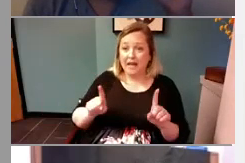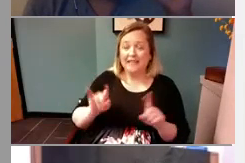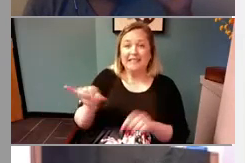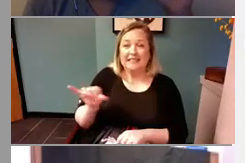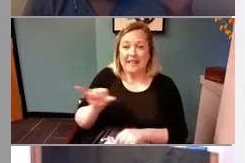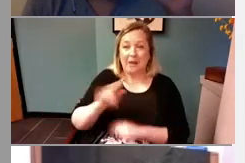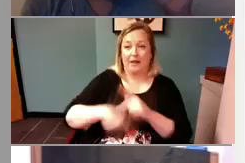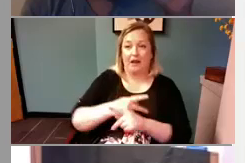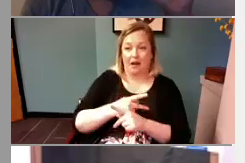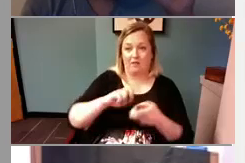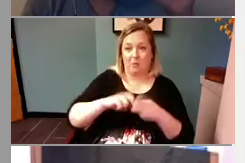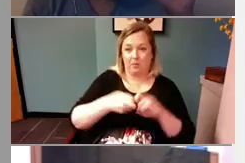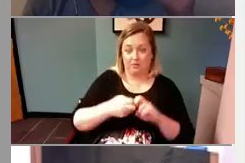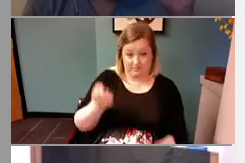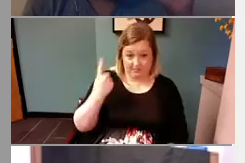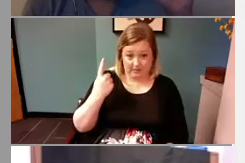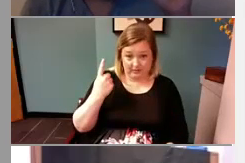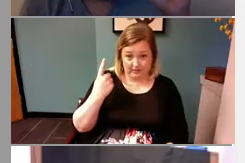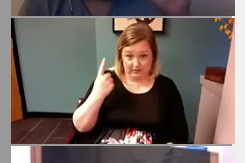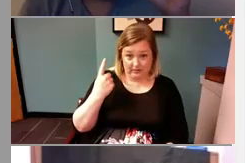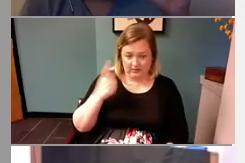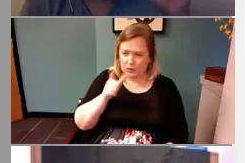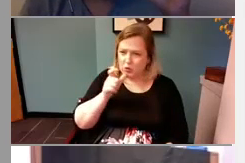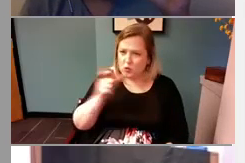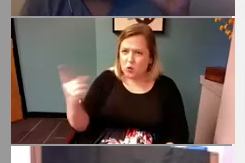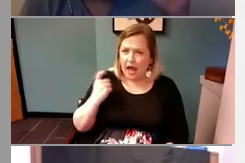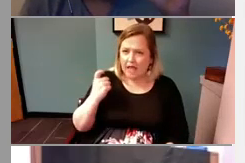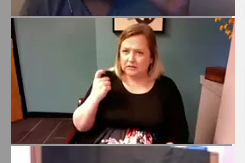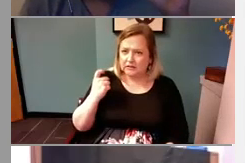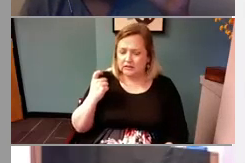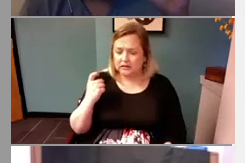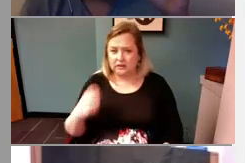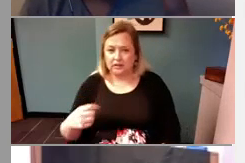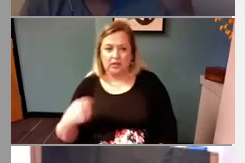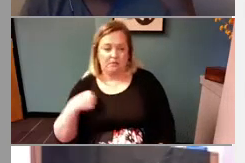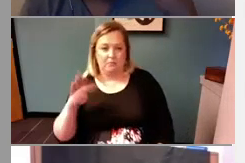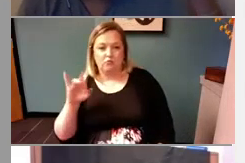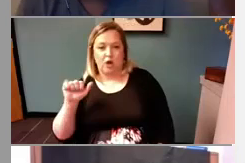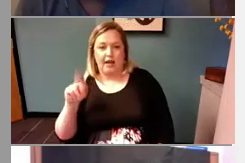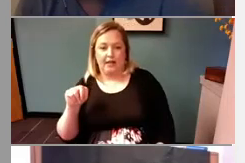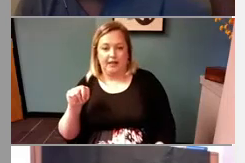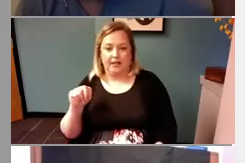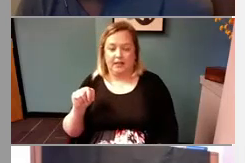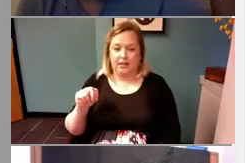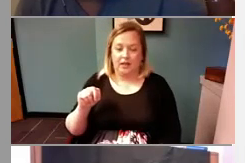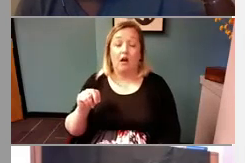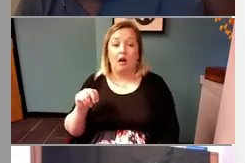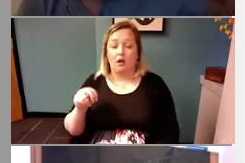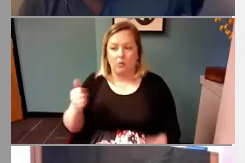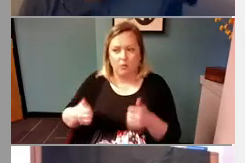Does that make sense? And who asked that question? That was me, Brian. Brian Akins or